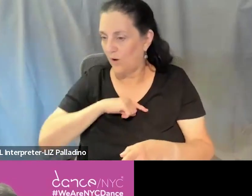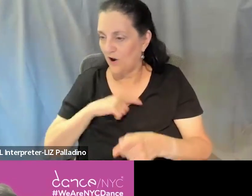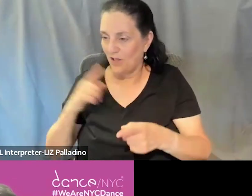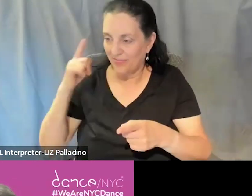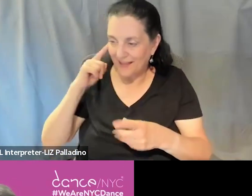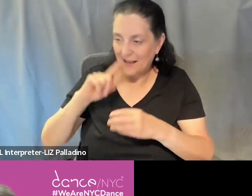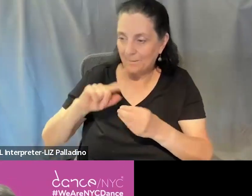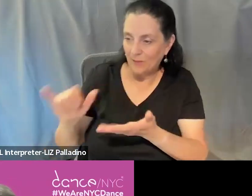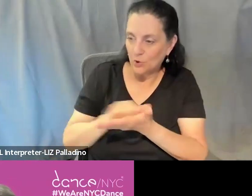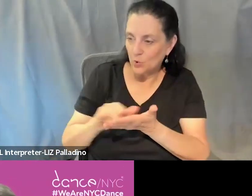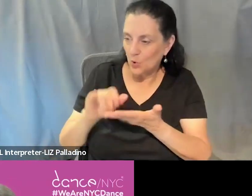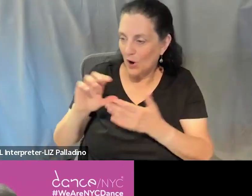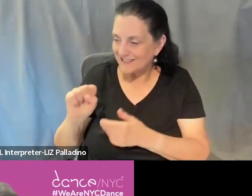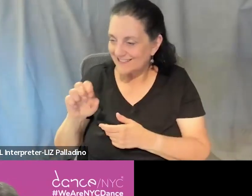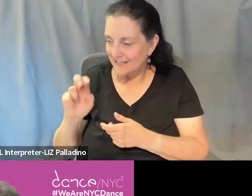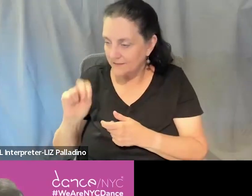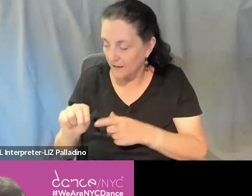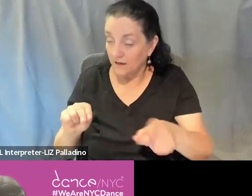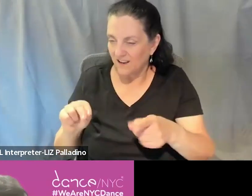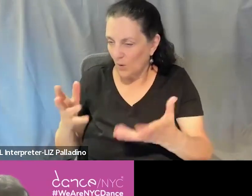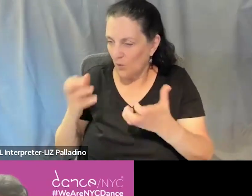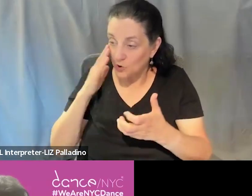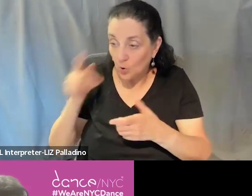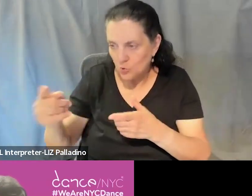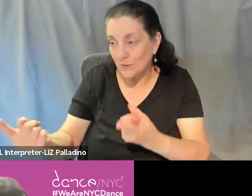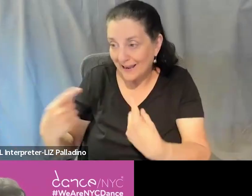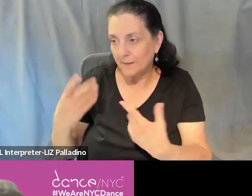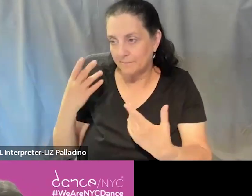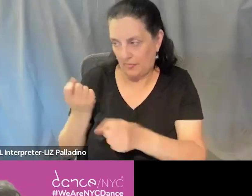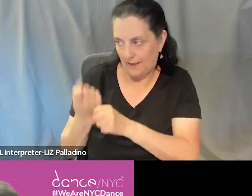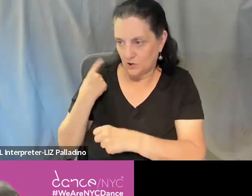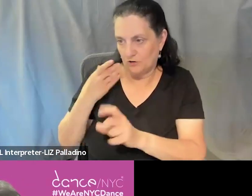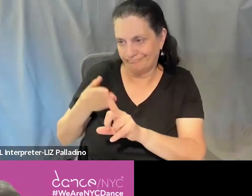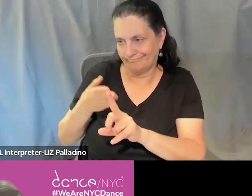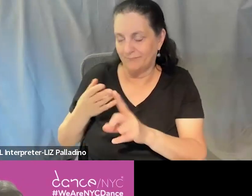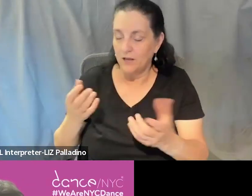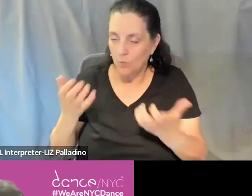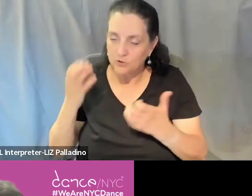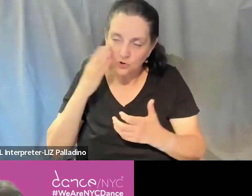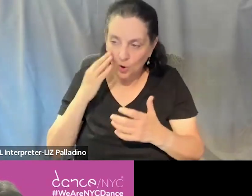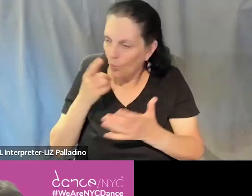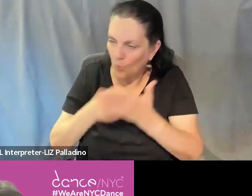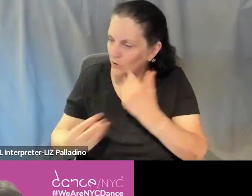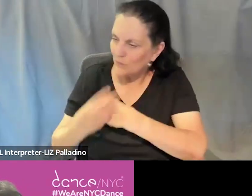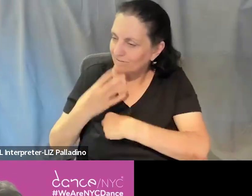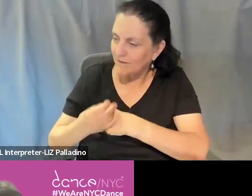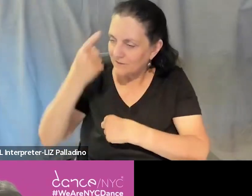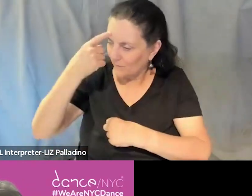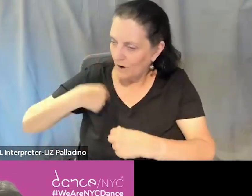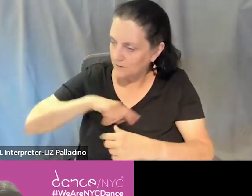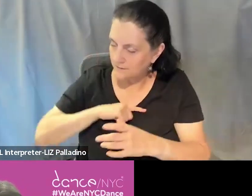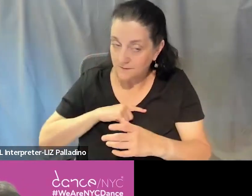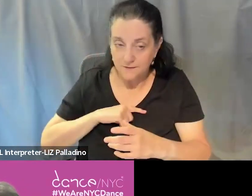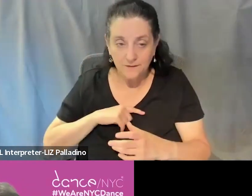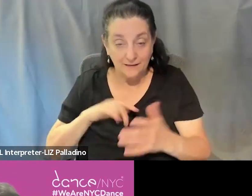BAM last year. Like, what are you thinking? That is a generative way of opening up a conversation. And if